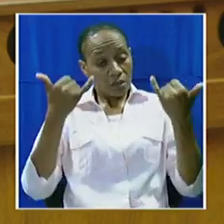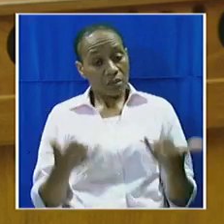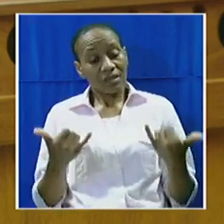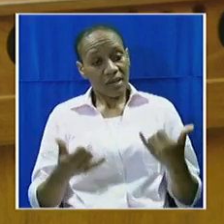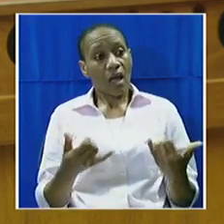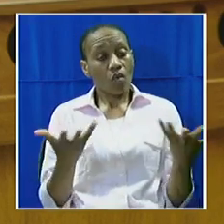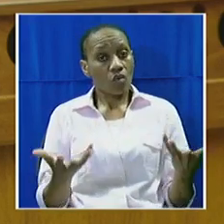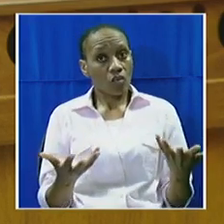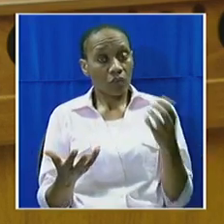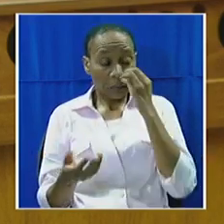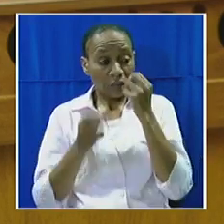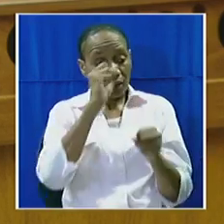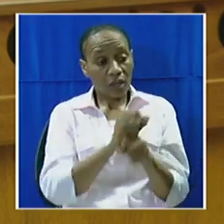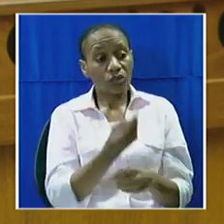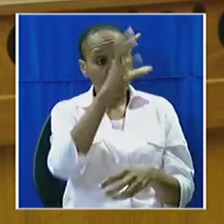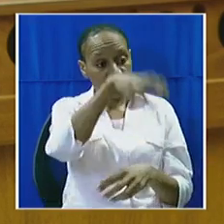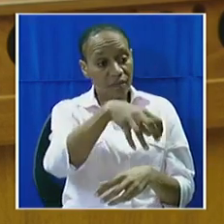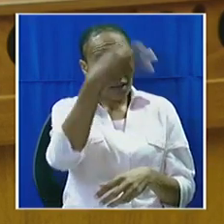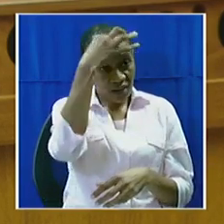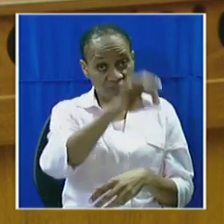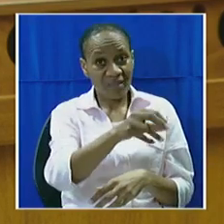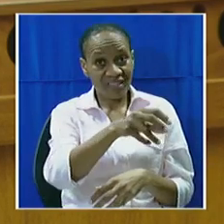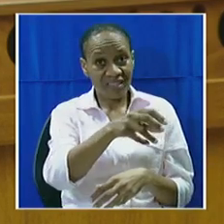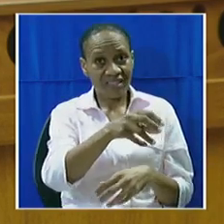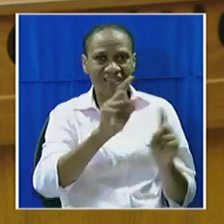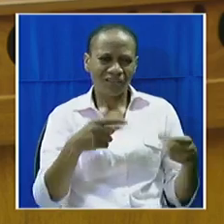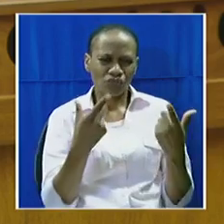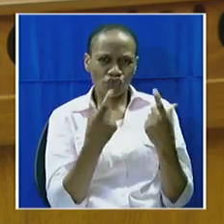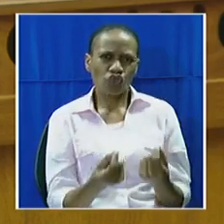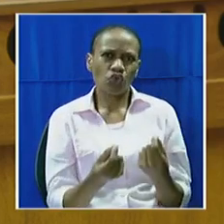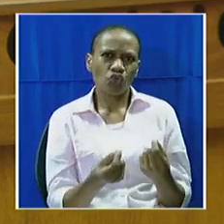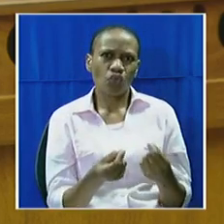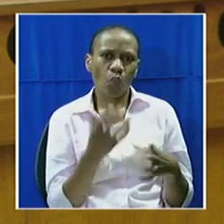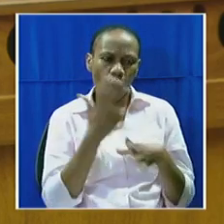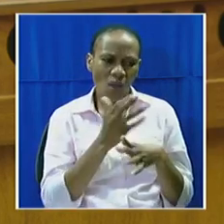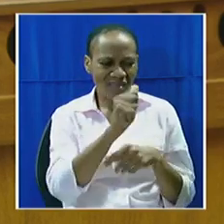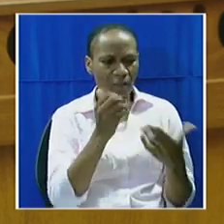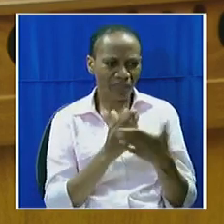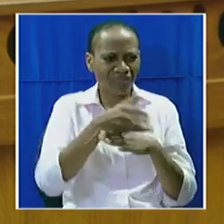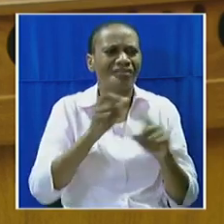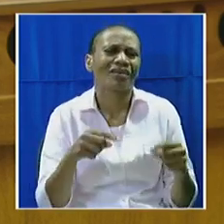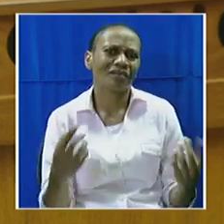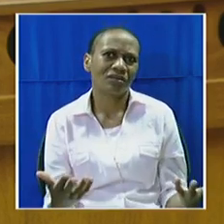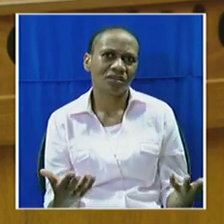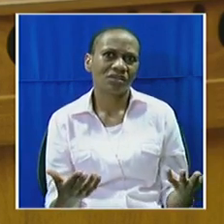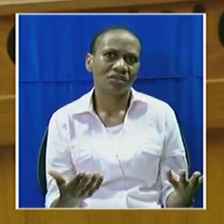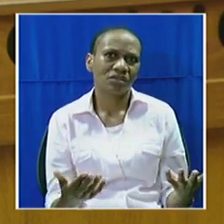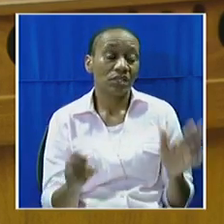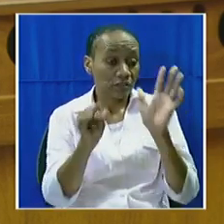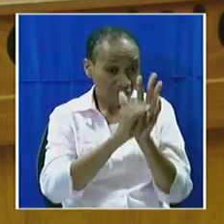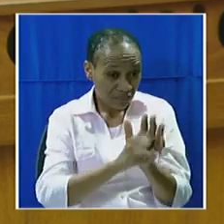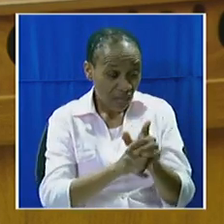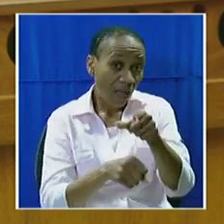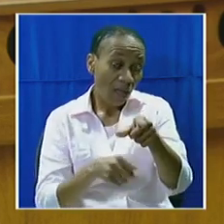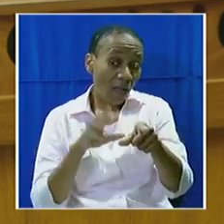the pretext for the Gauteng government to do its premature and heavy-handed intervention. Spot how the ANC